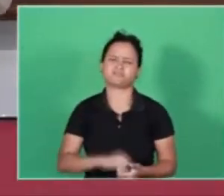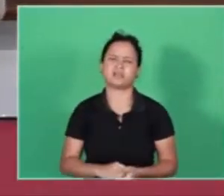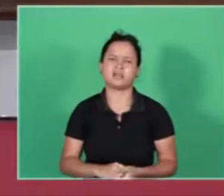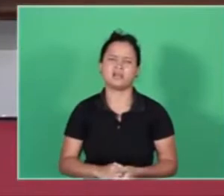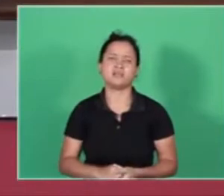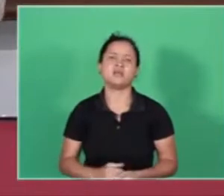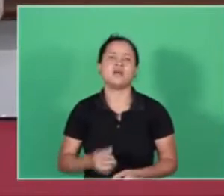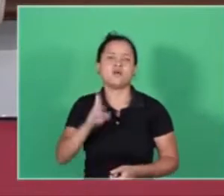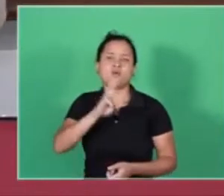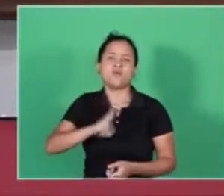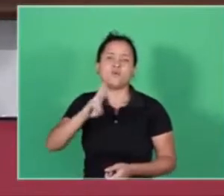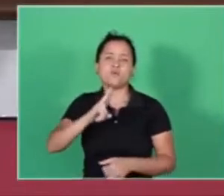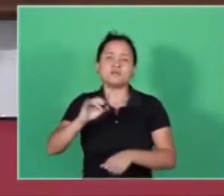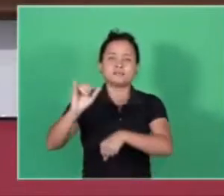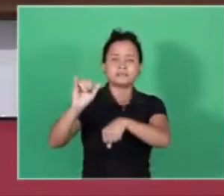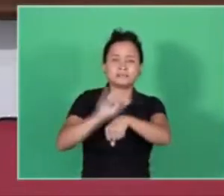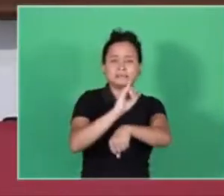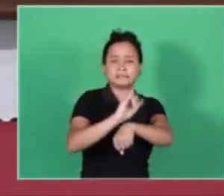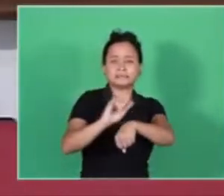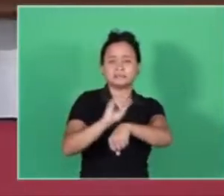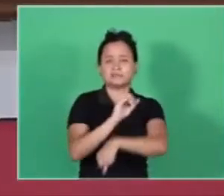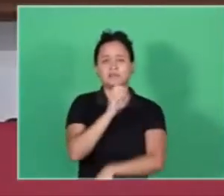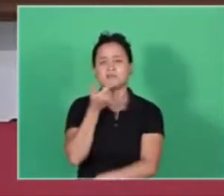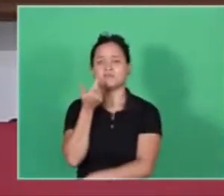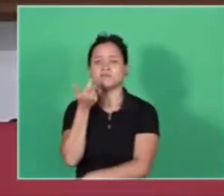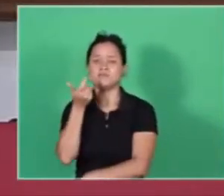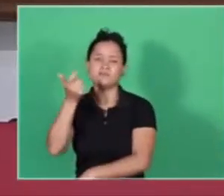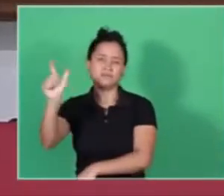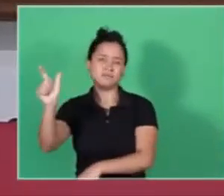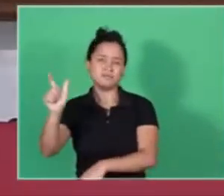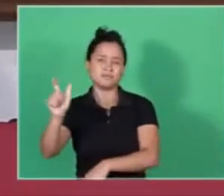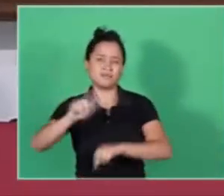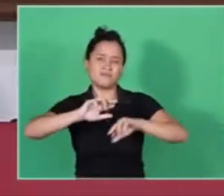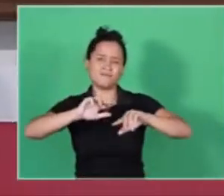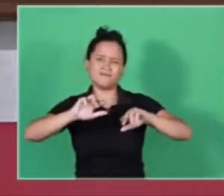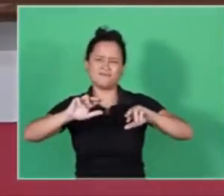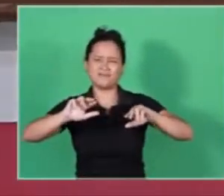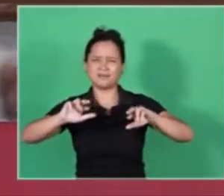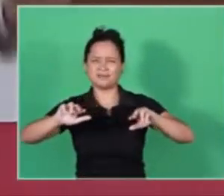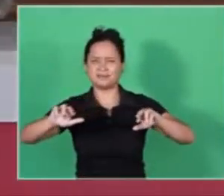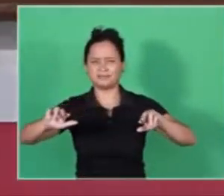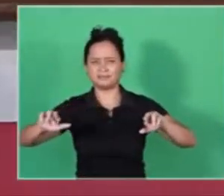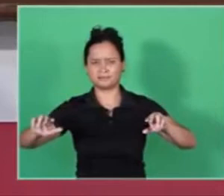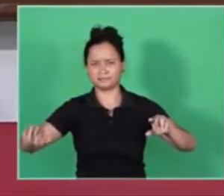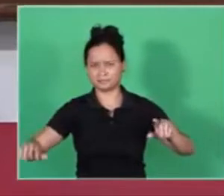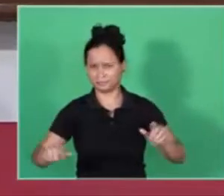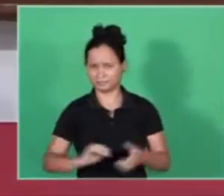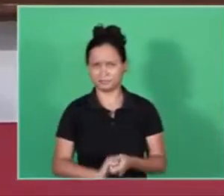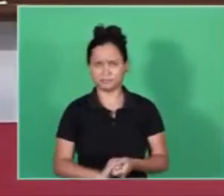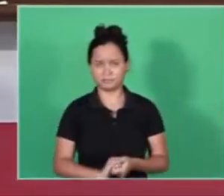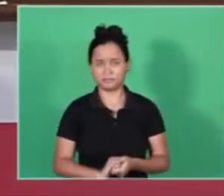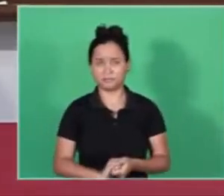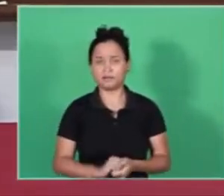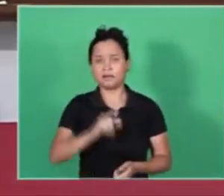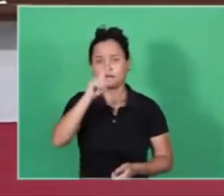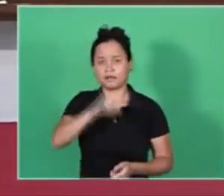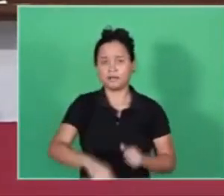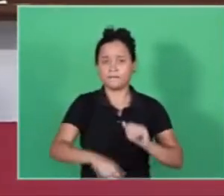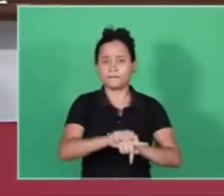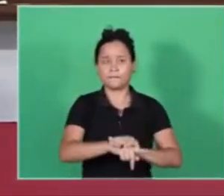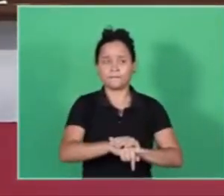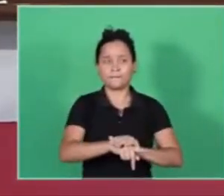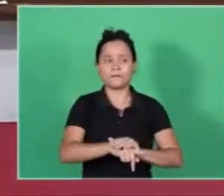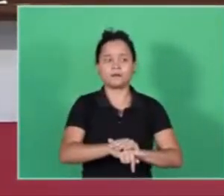homiletics, hermeneutics, apologetics, systematics, dogmatics. That's